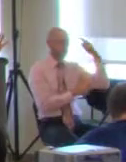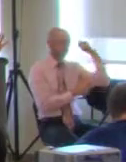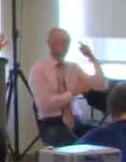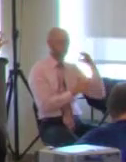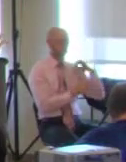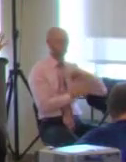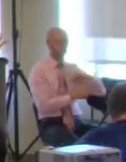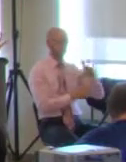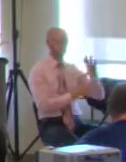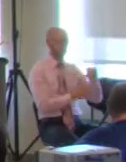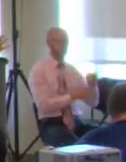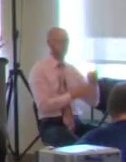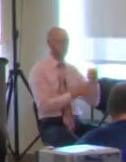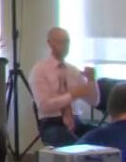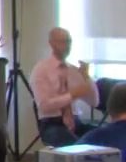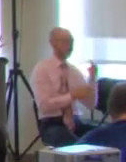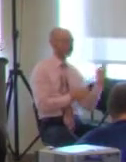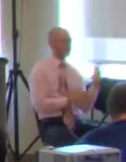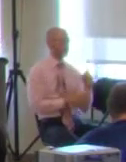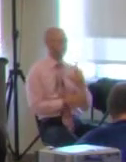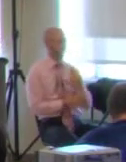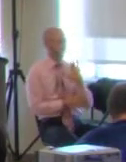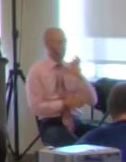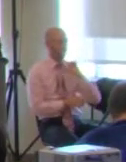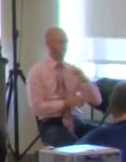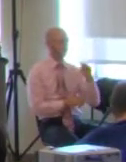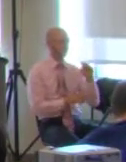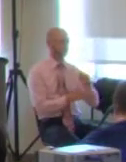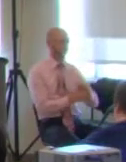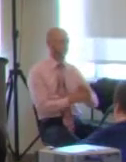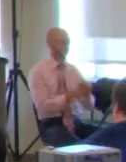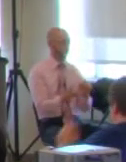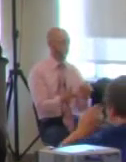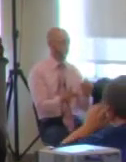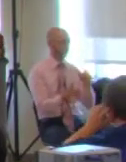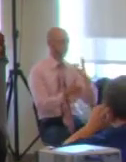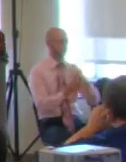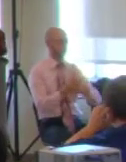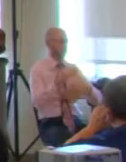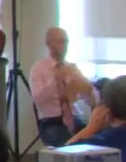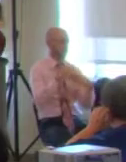old job back. So that's an important consideration in thinking about the situation.